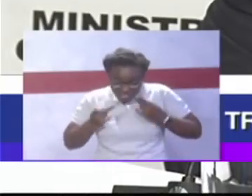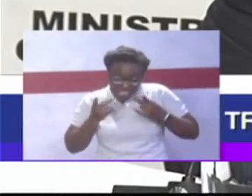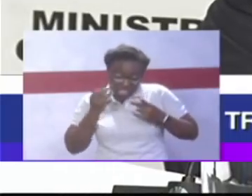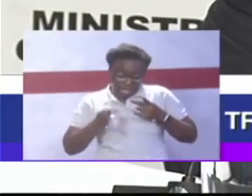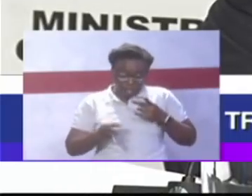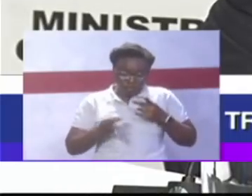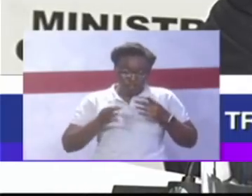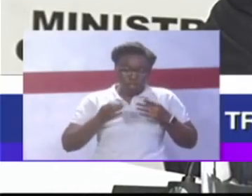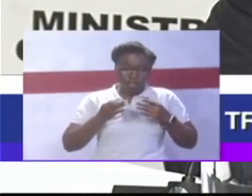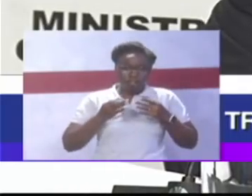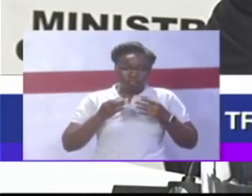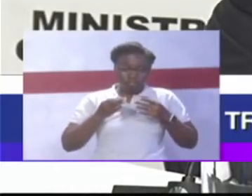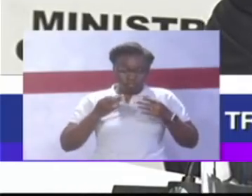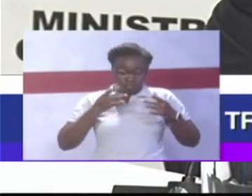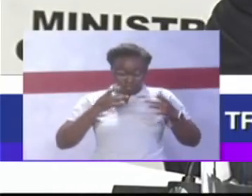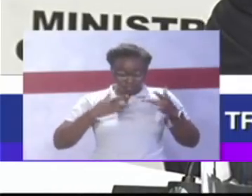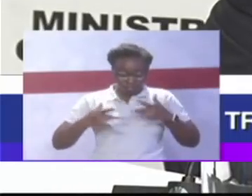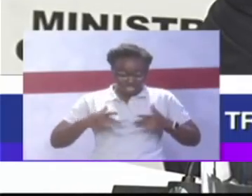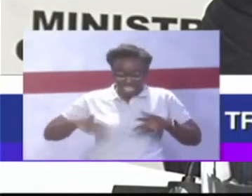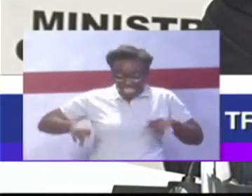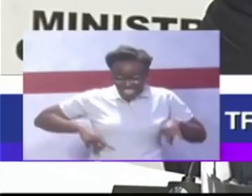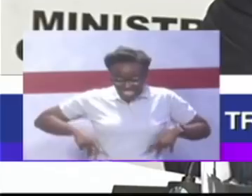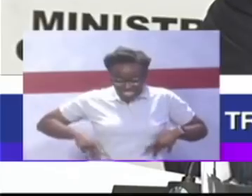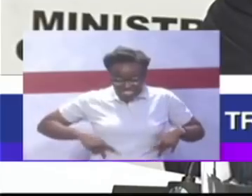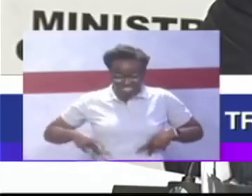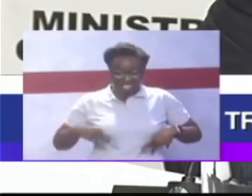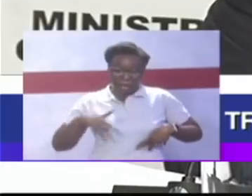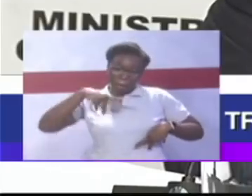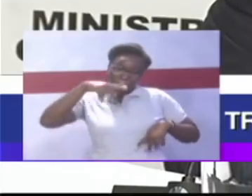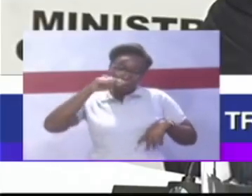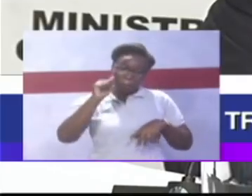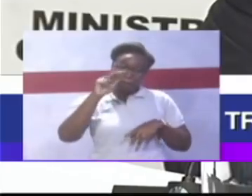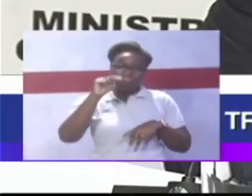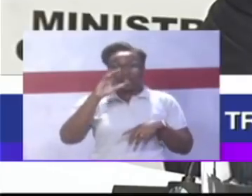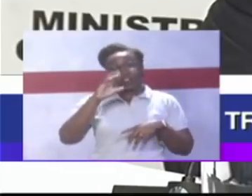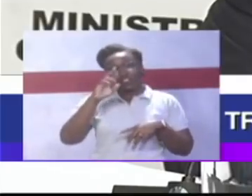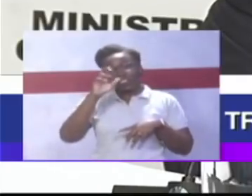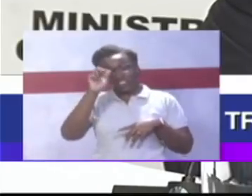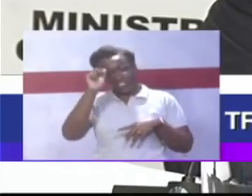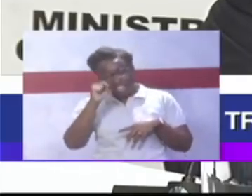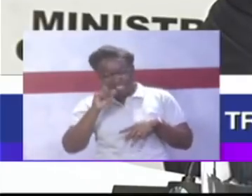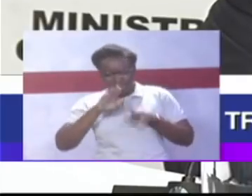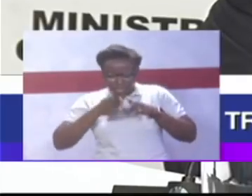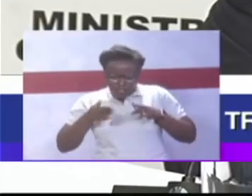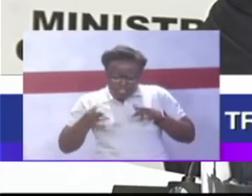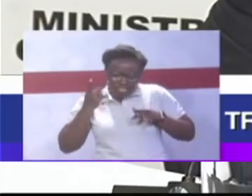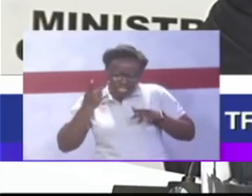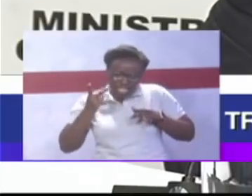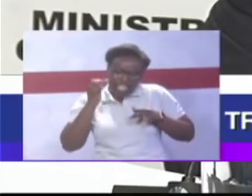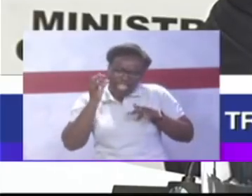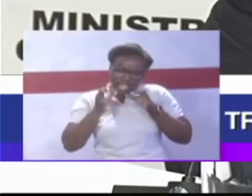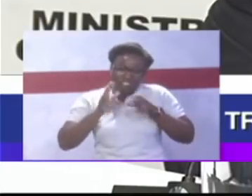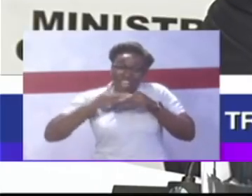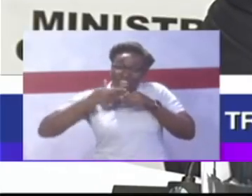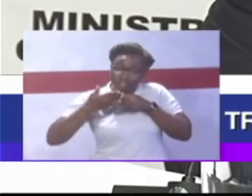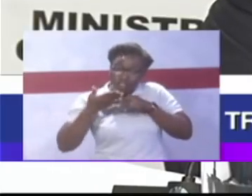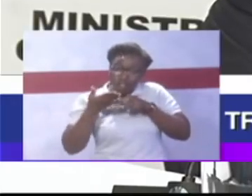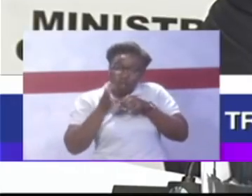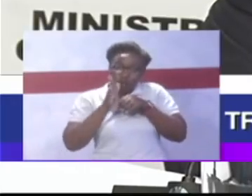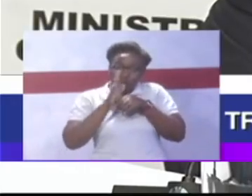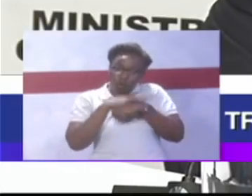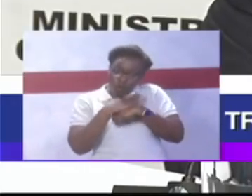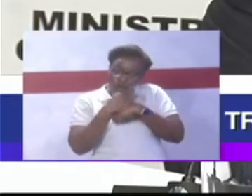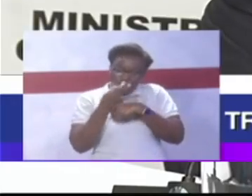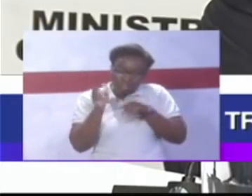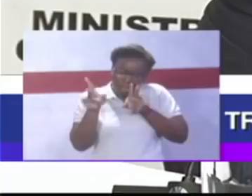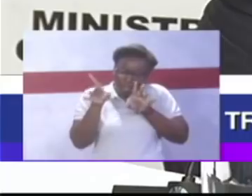kidney function, pancreatic function, etc. Your pancreas does a couple of things. One of the more important for the public health